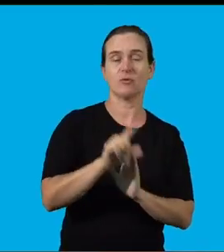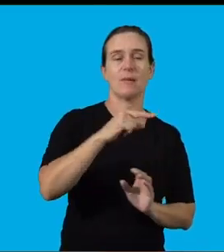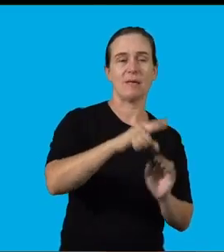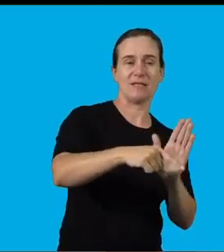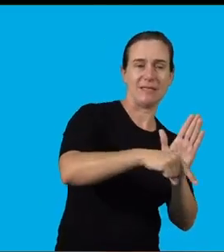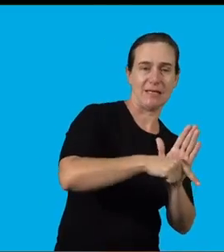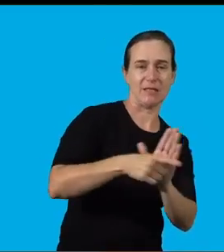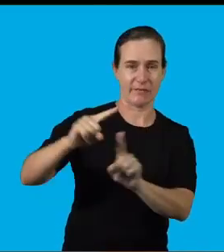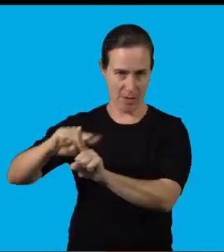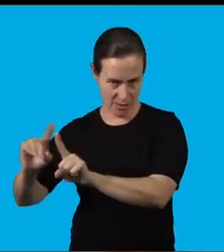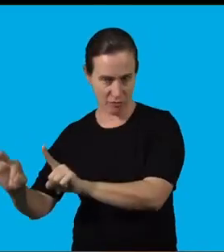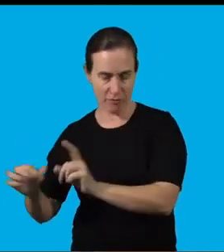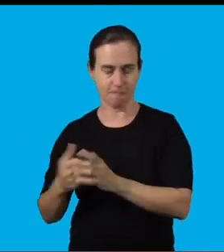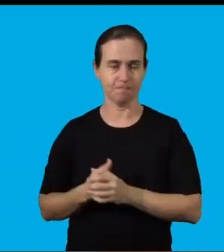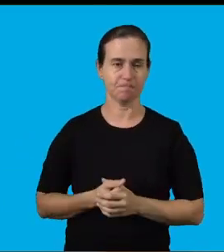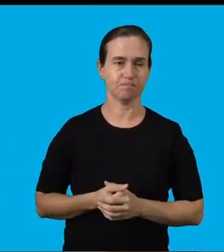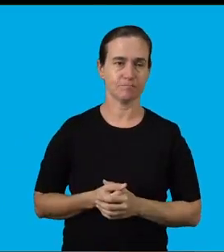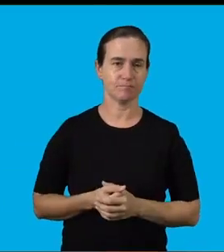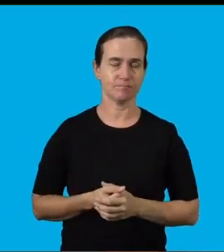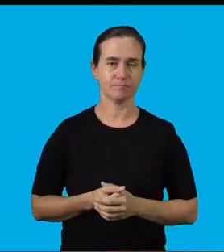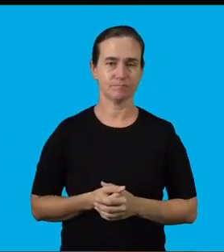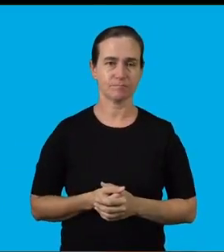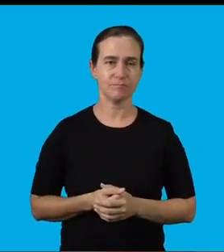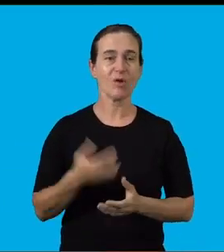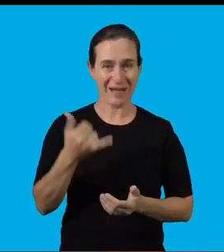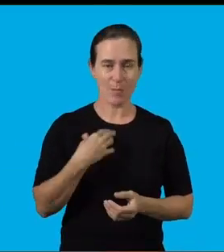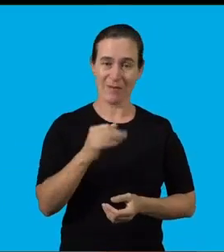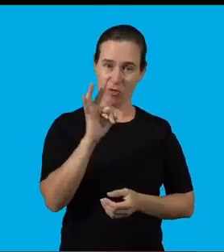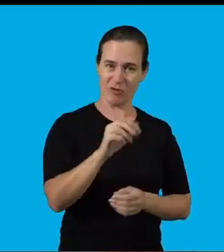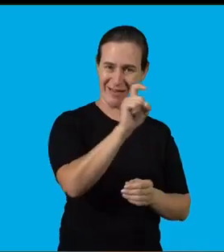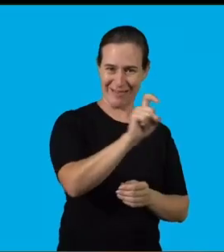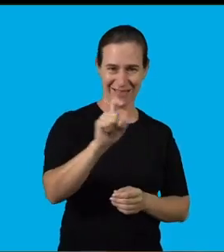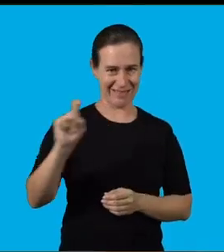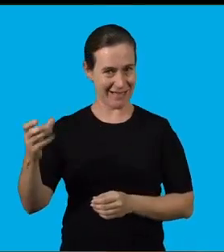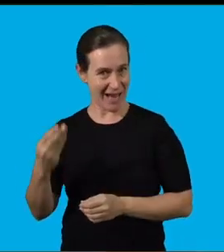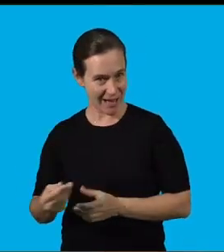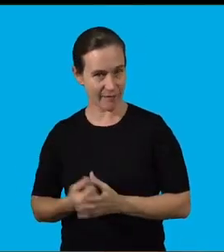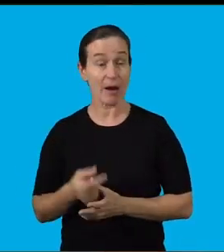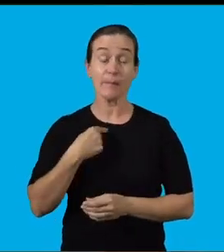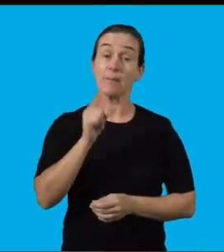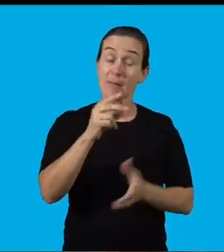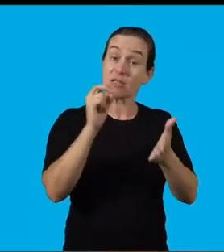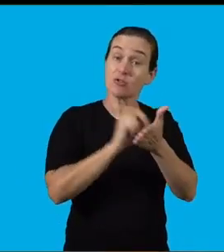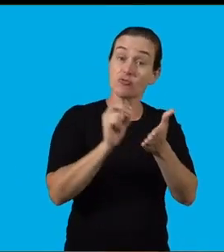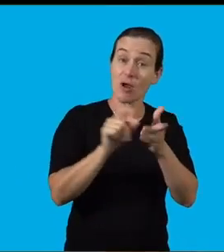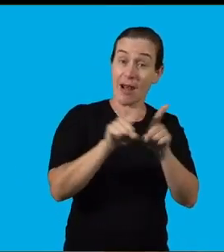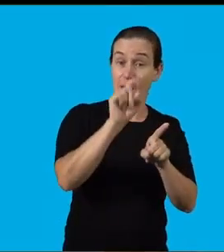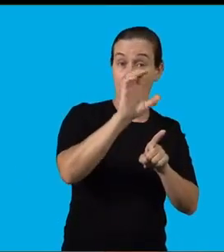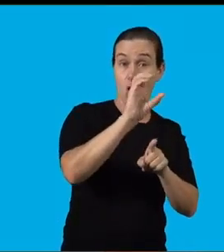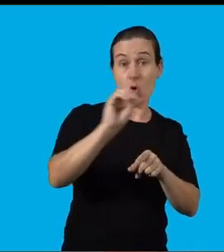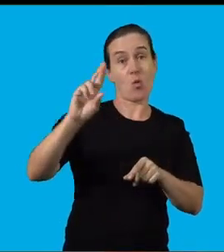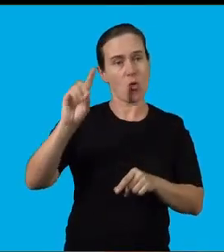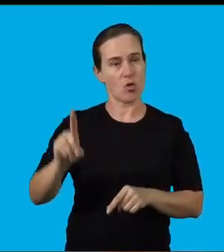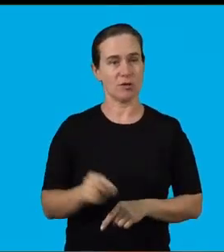3. So now I've got my x-intercepts. Remember, guys, write these as coordinates because it's going to help you when you